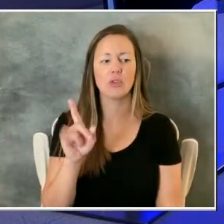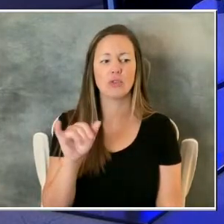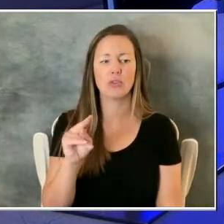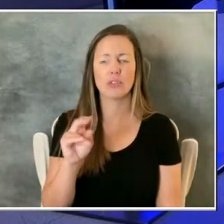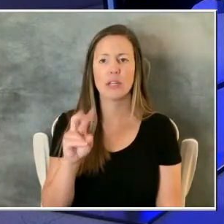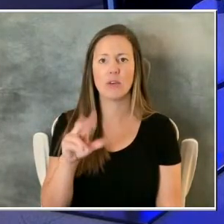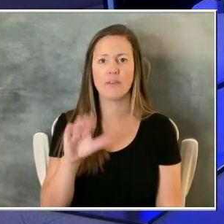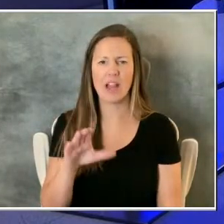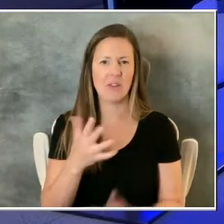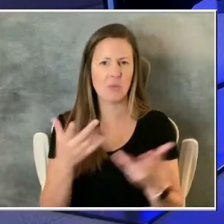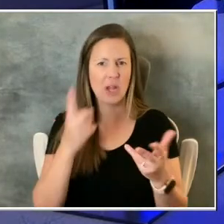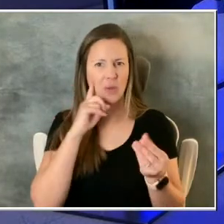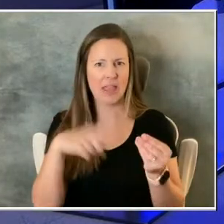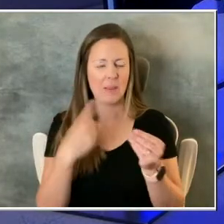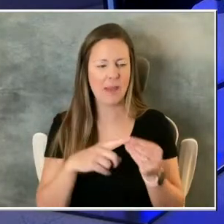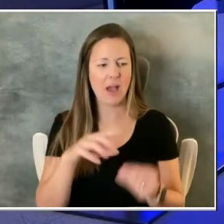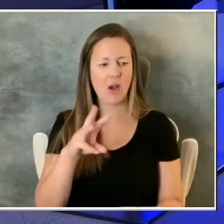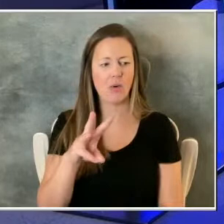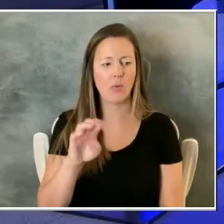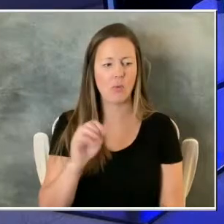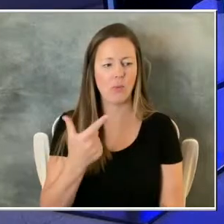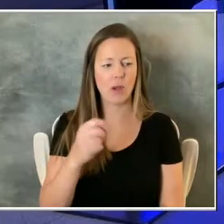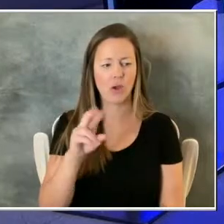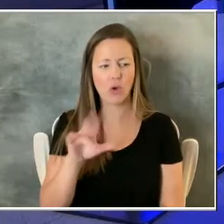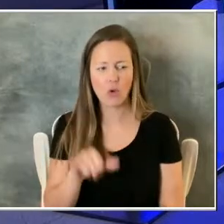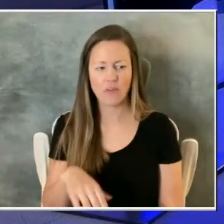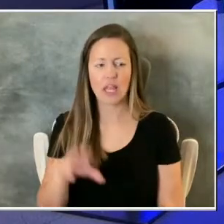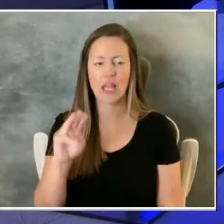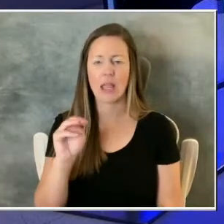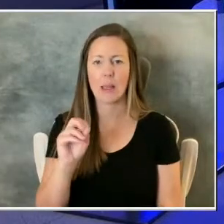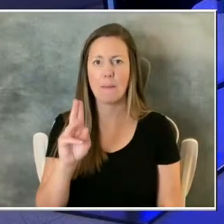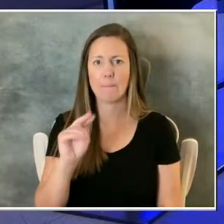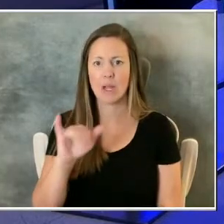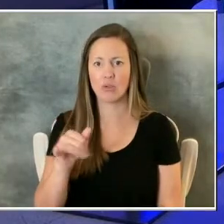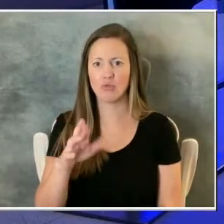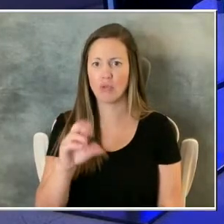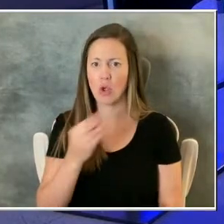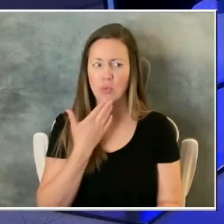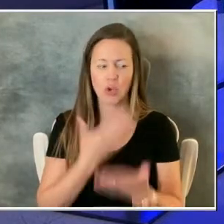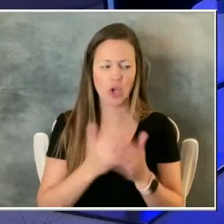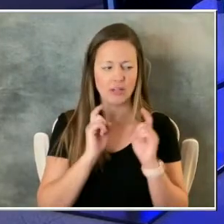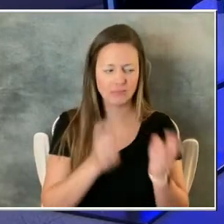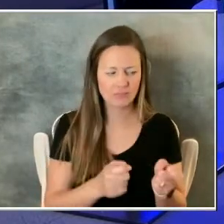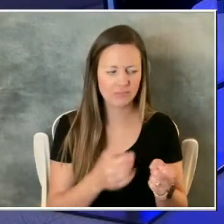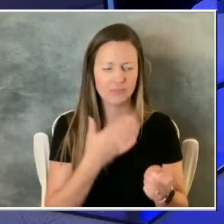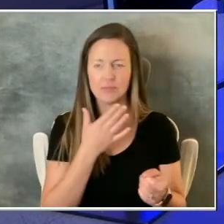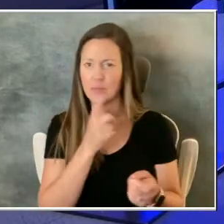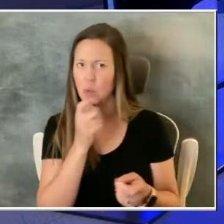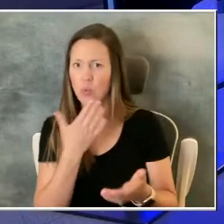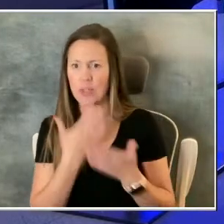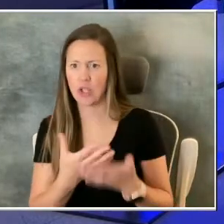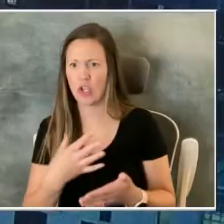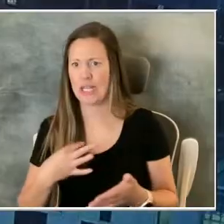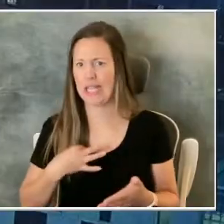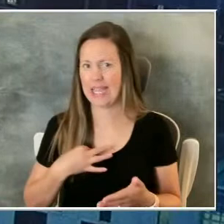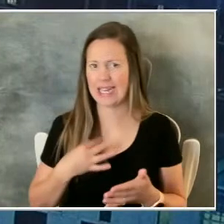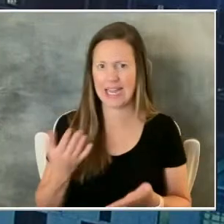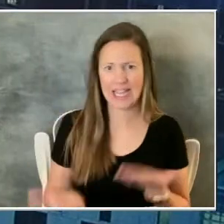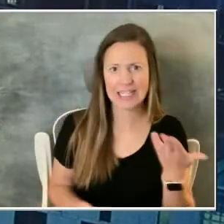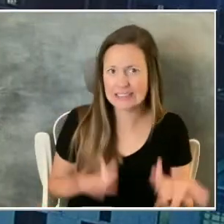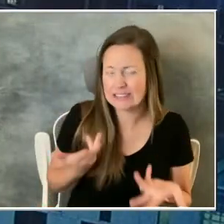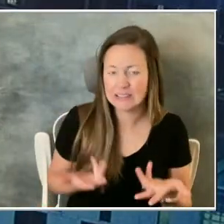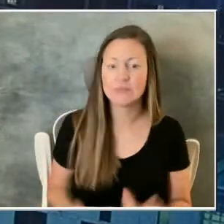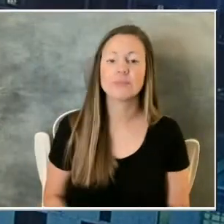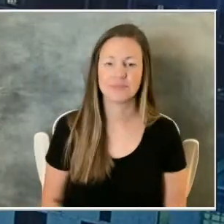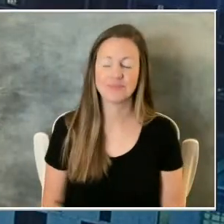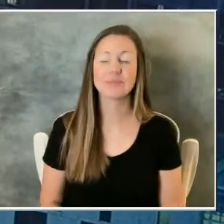Wegovy, Mounjaro? Are they good to prescribe? Who is a good candidate for those, and who may not be? Yeah, I think they're great drugs to